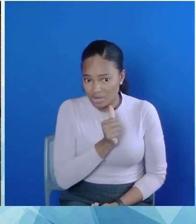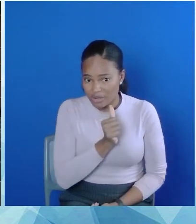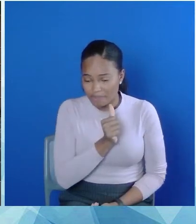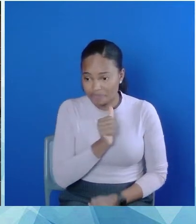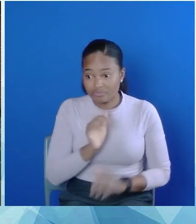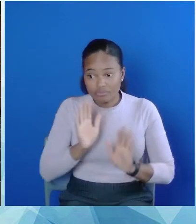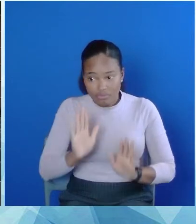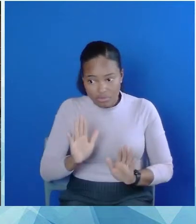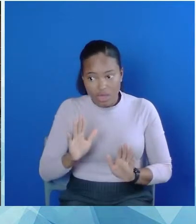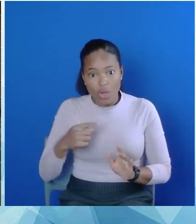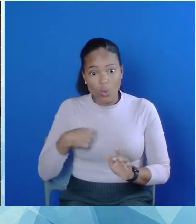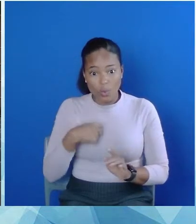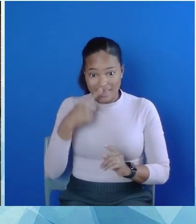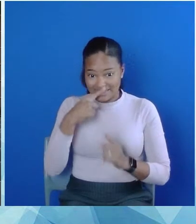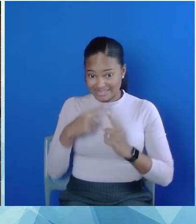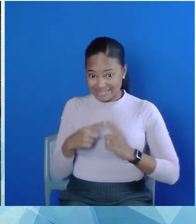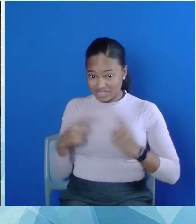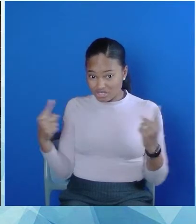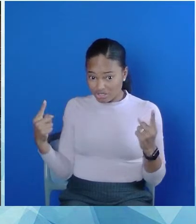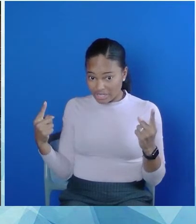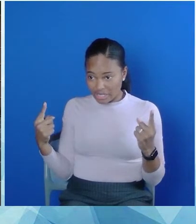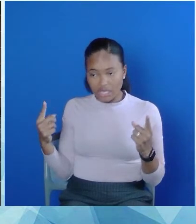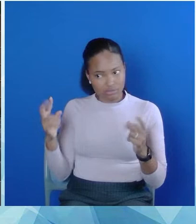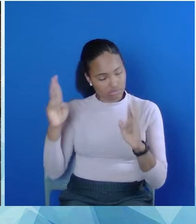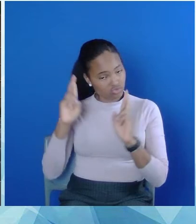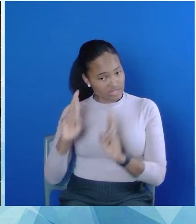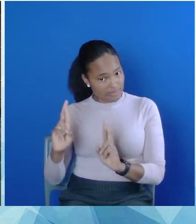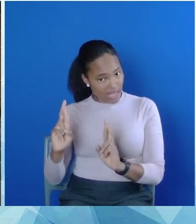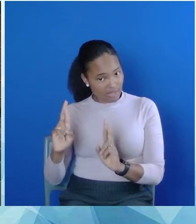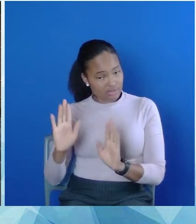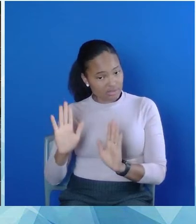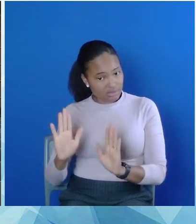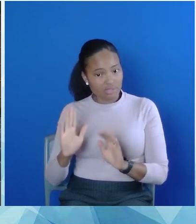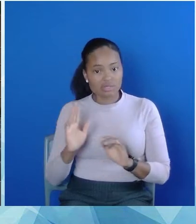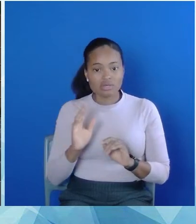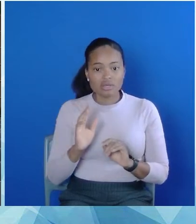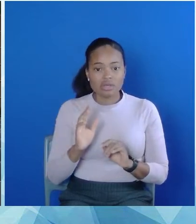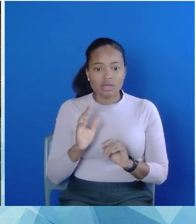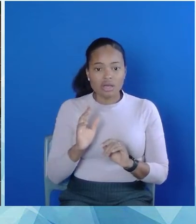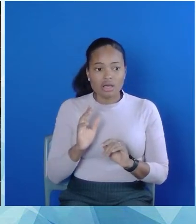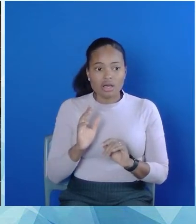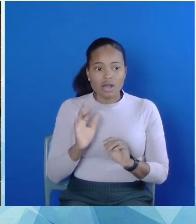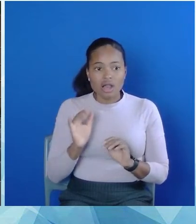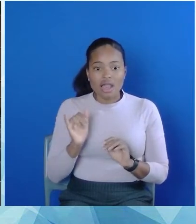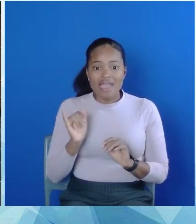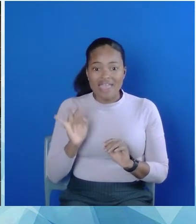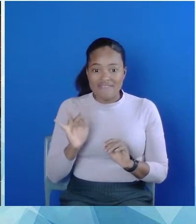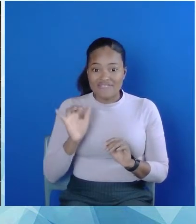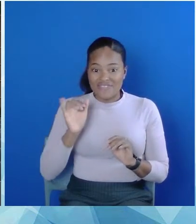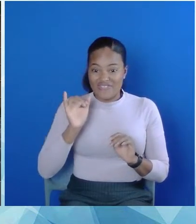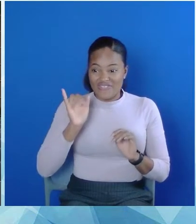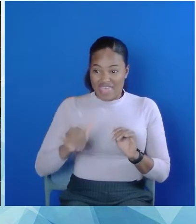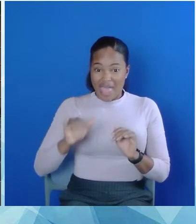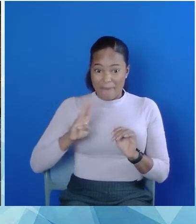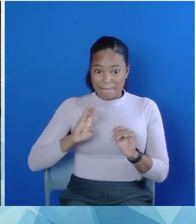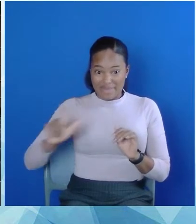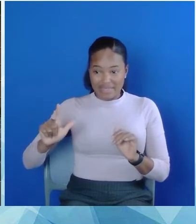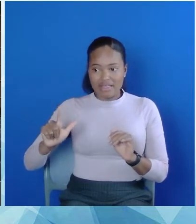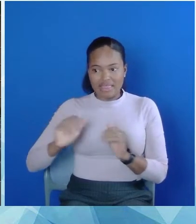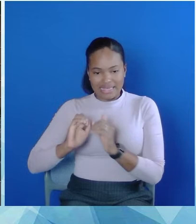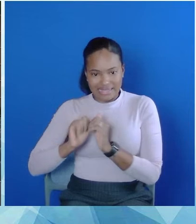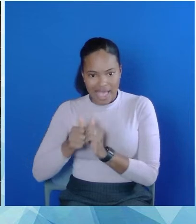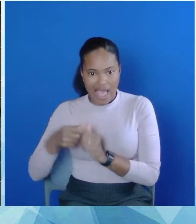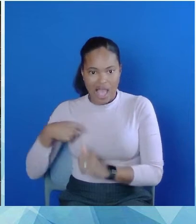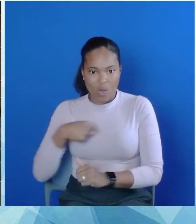differ, with great respect, is whether this bill is the vehicle to